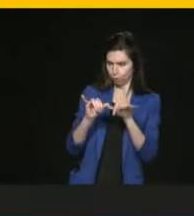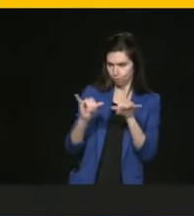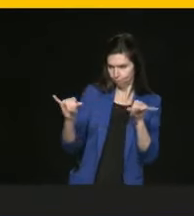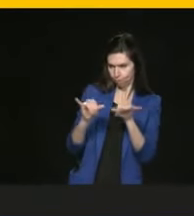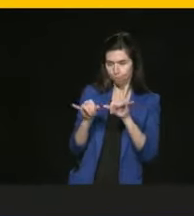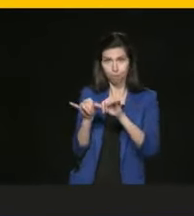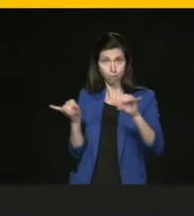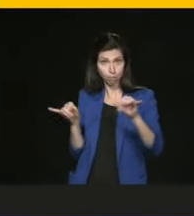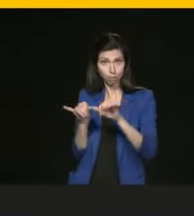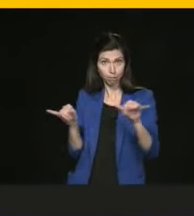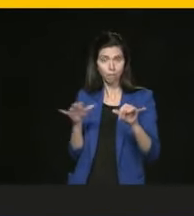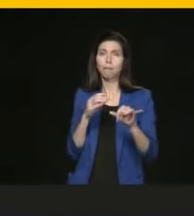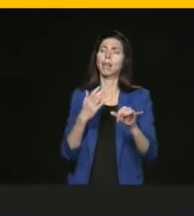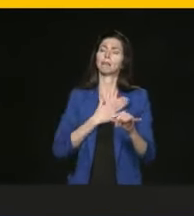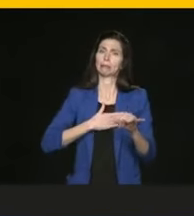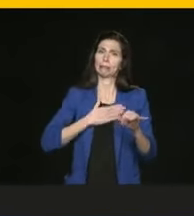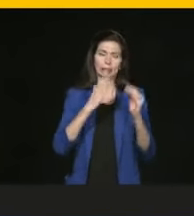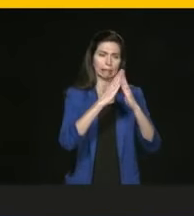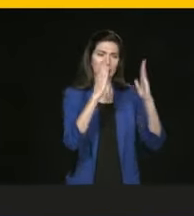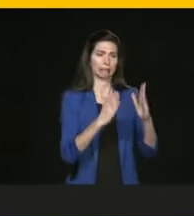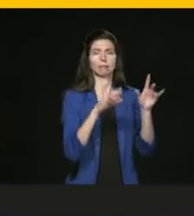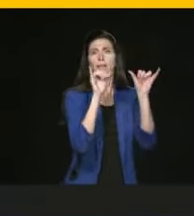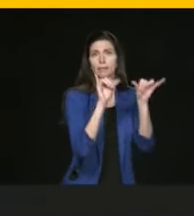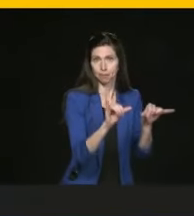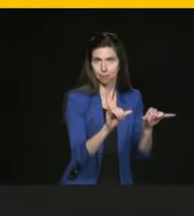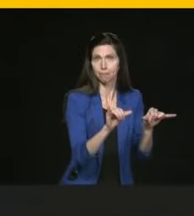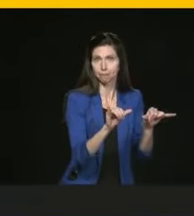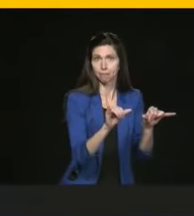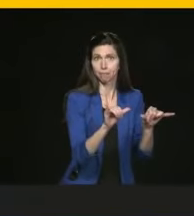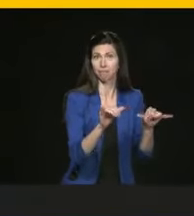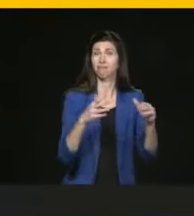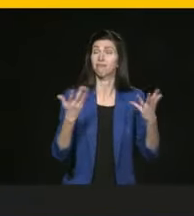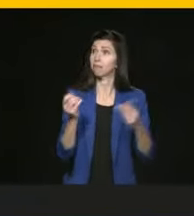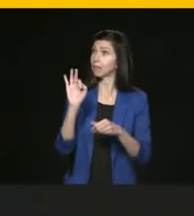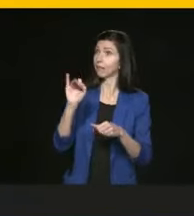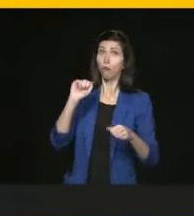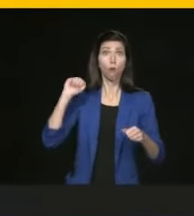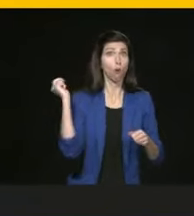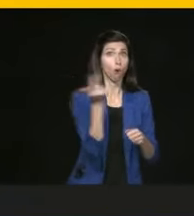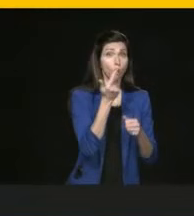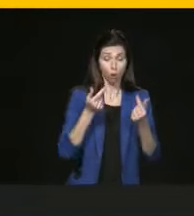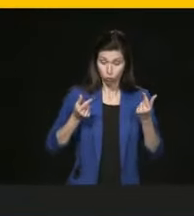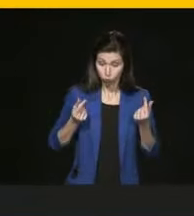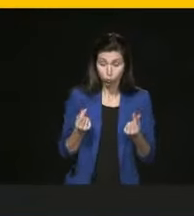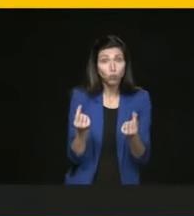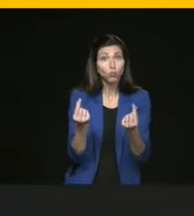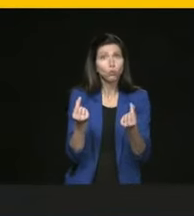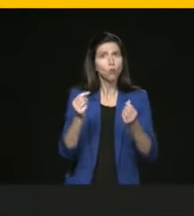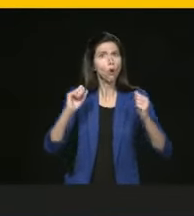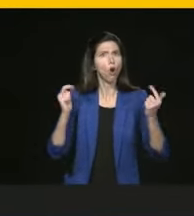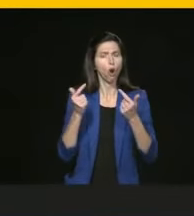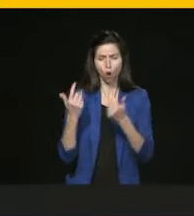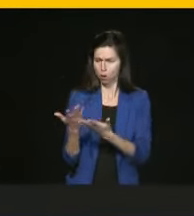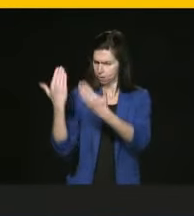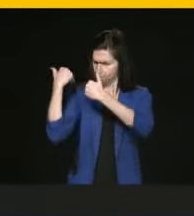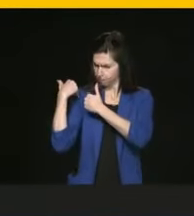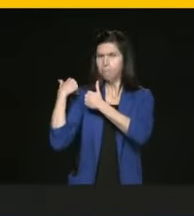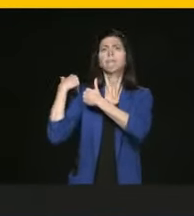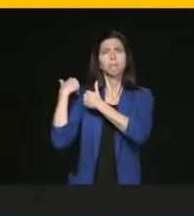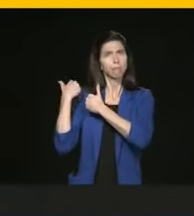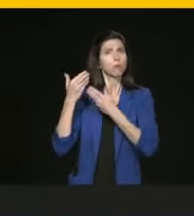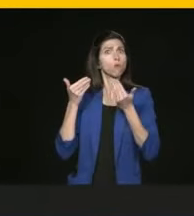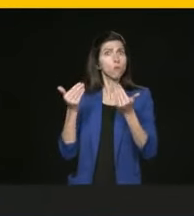Unless we all remain diligent in maintaining these very good new habits, new outbreaks can be